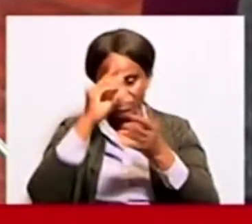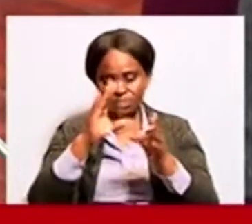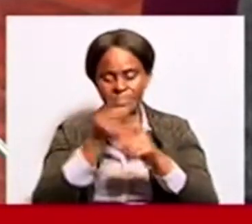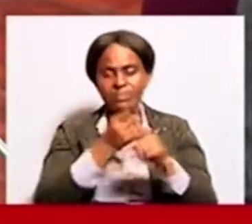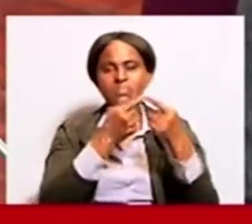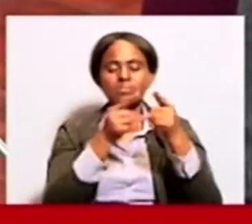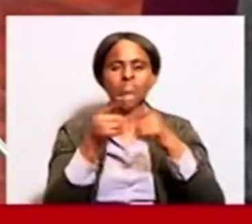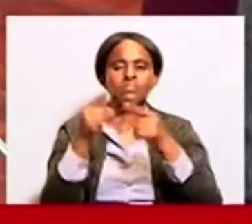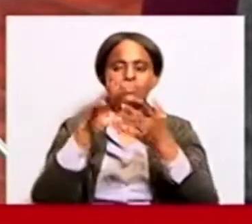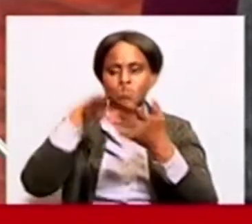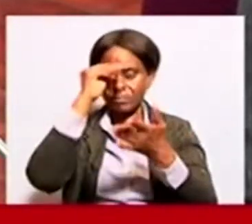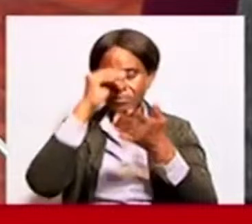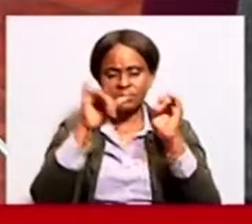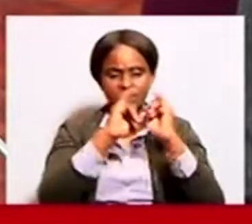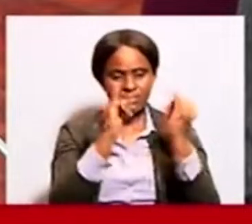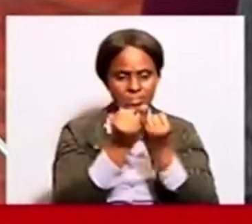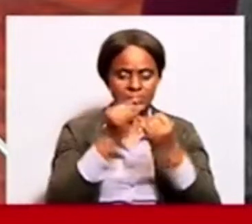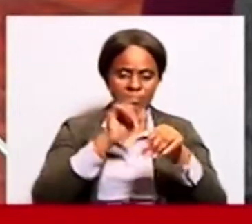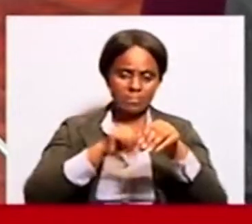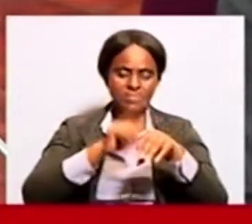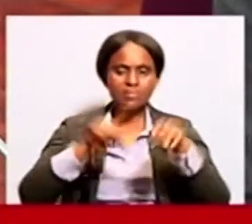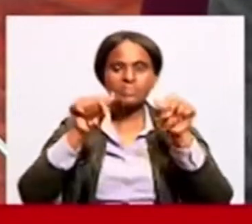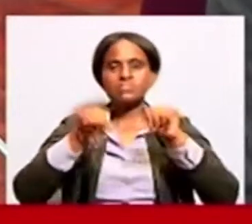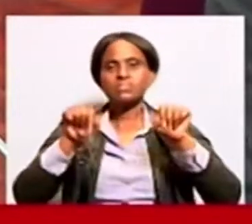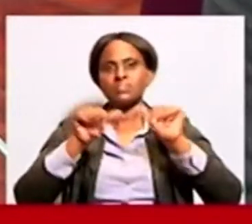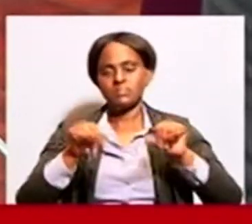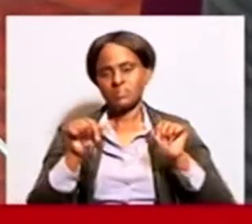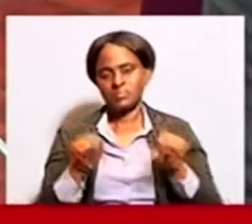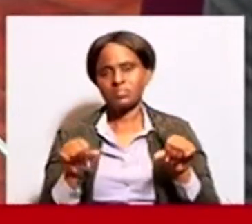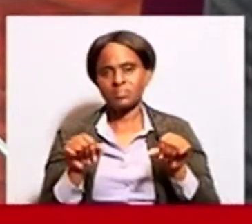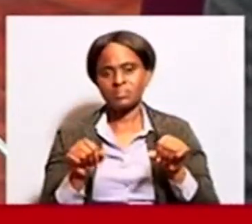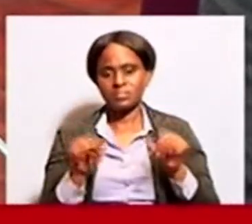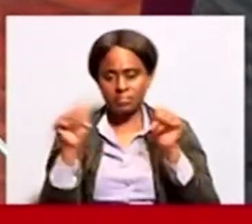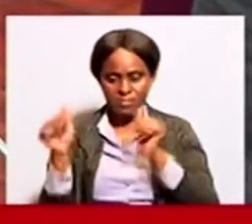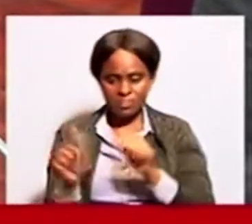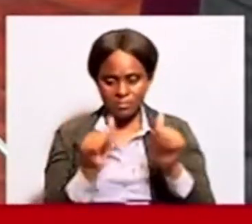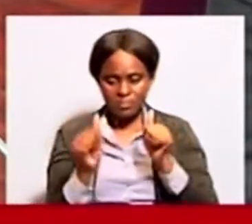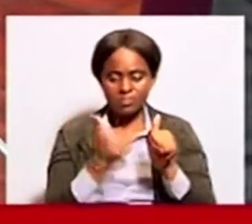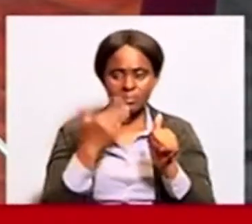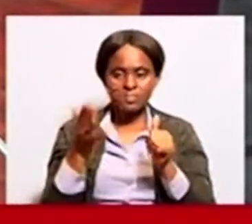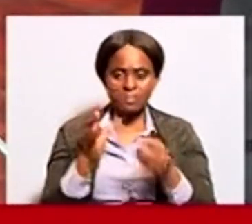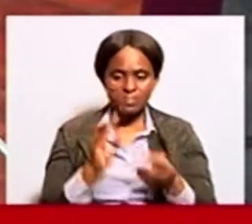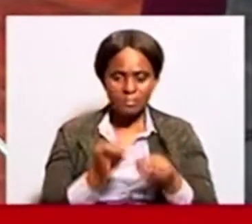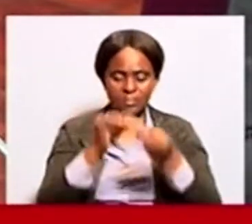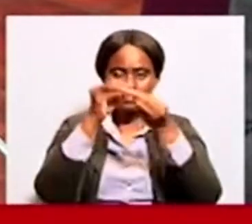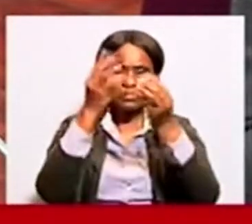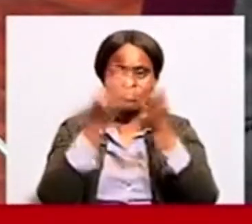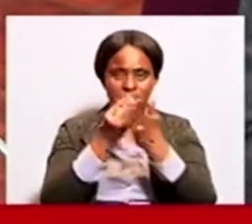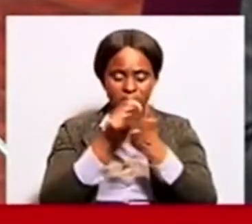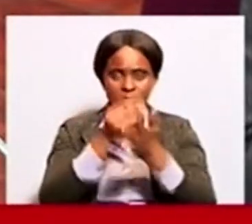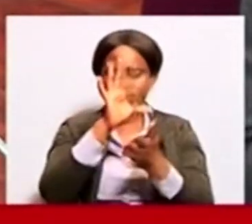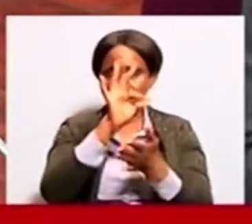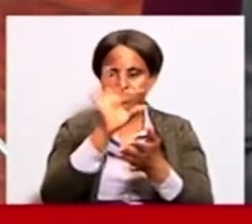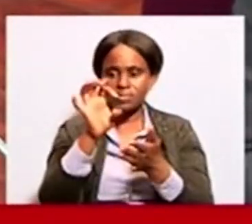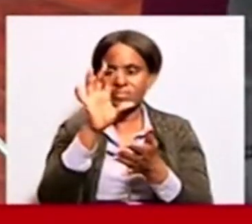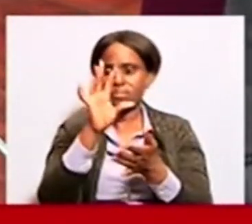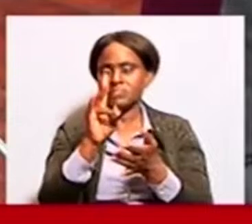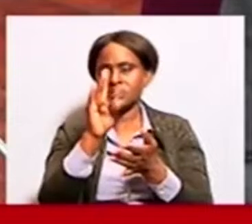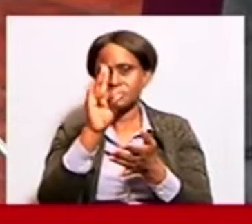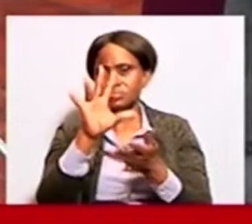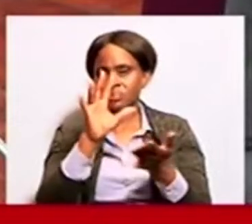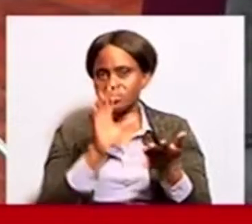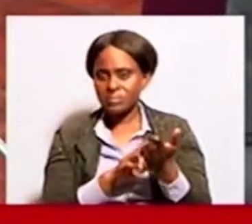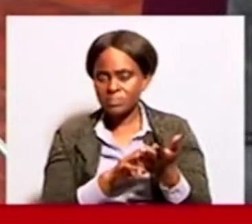learning institutions at the time of audit. Action taken. A total amount of